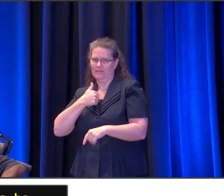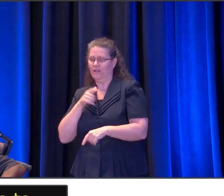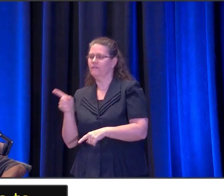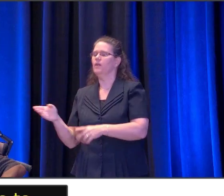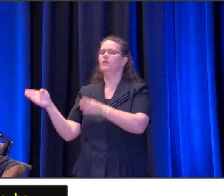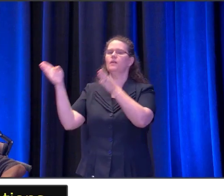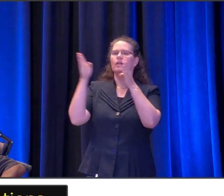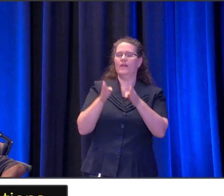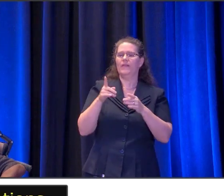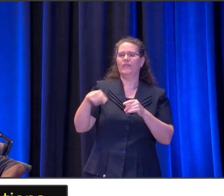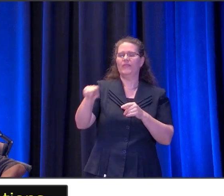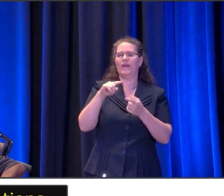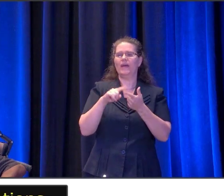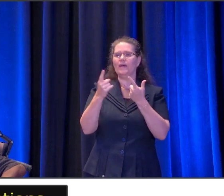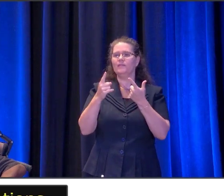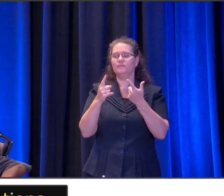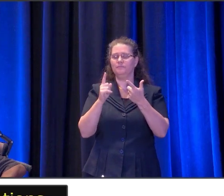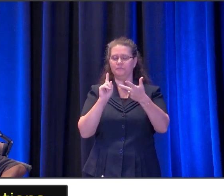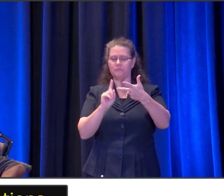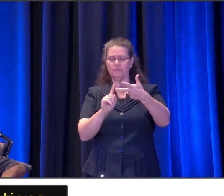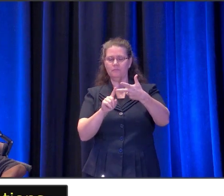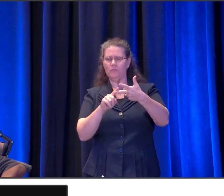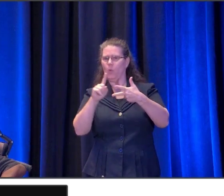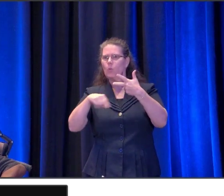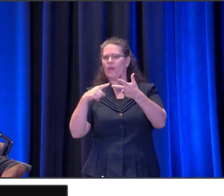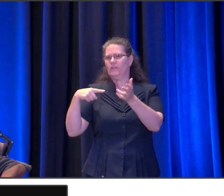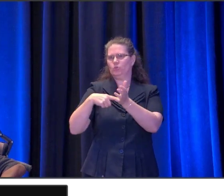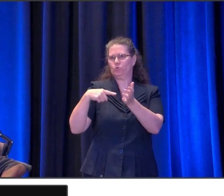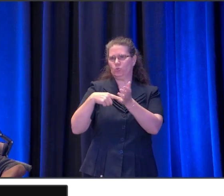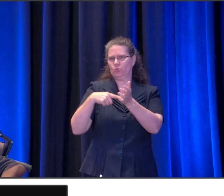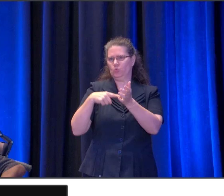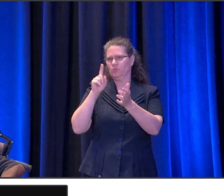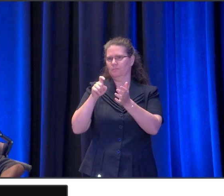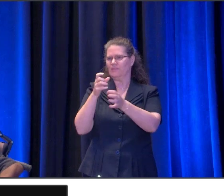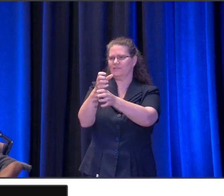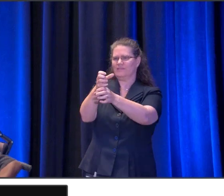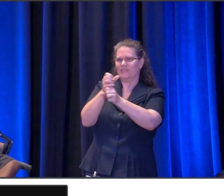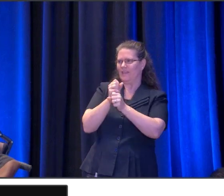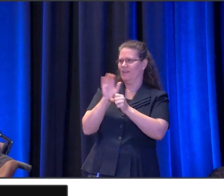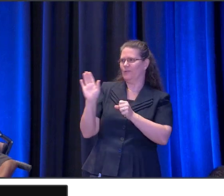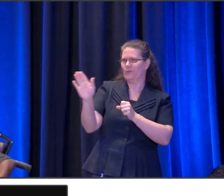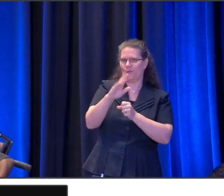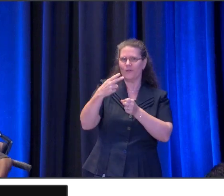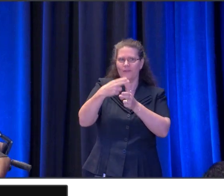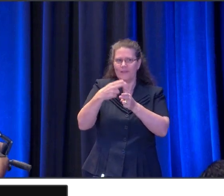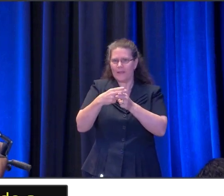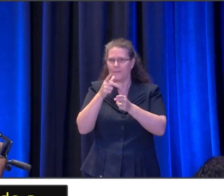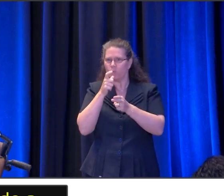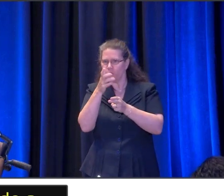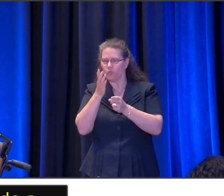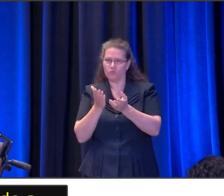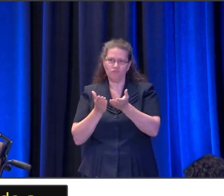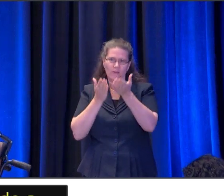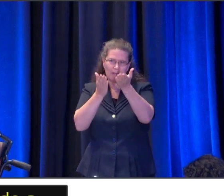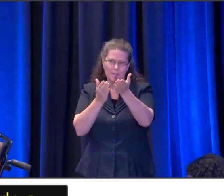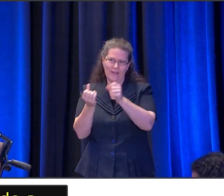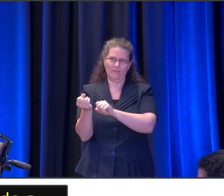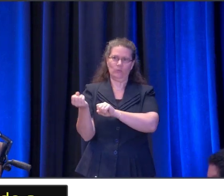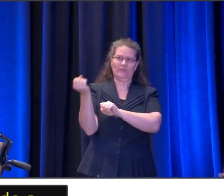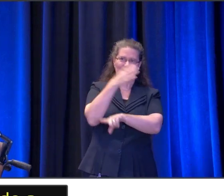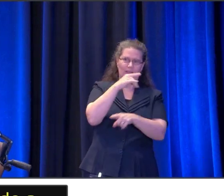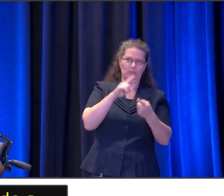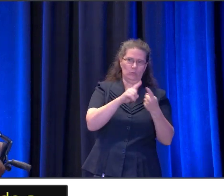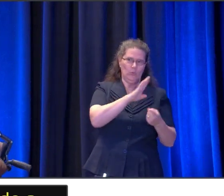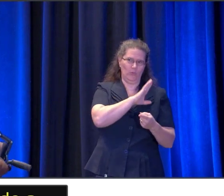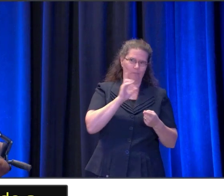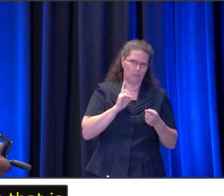will include a deadline for receiving nominations that is workable with the conference or council meeting plan